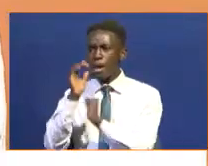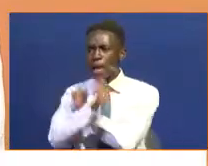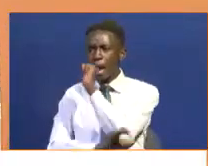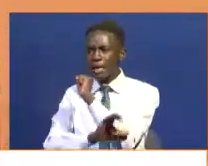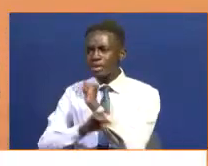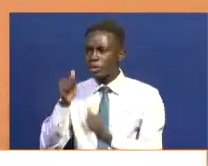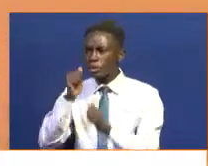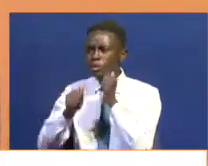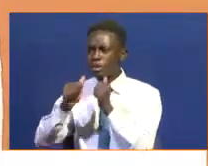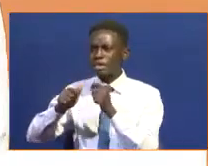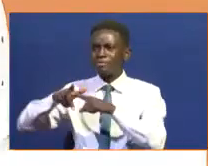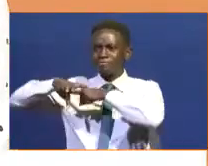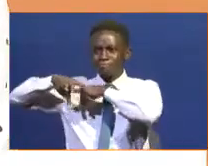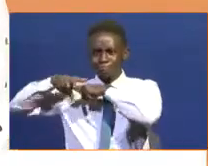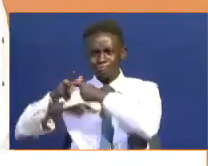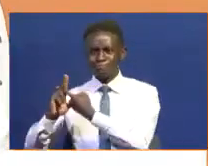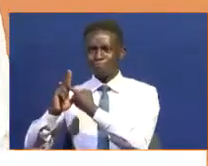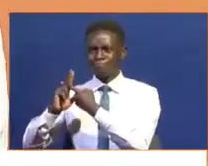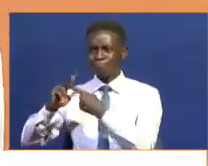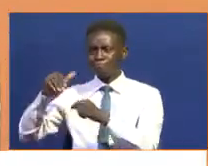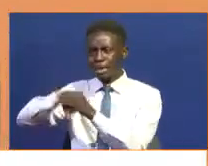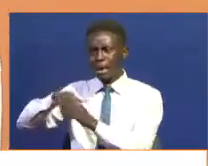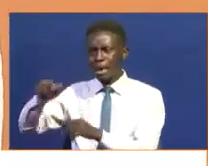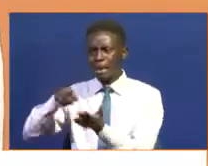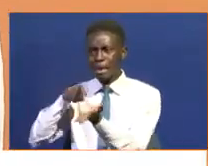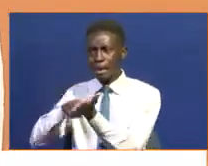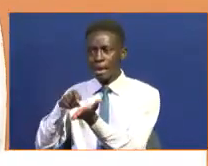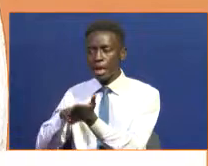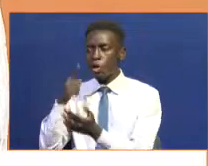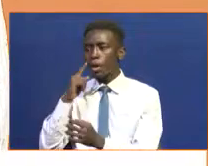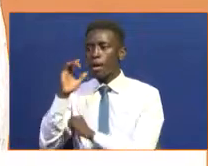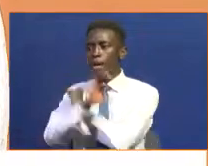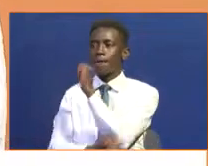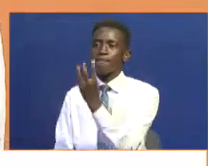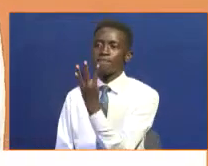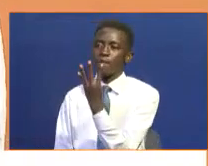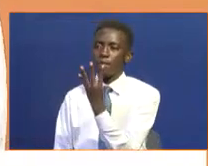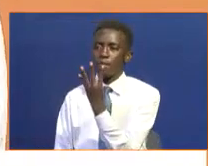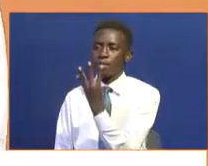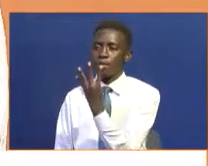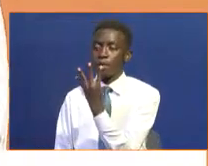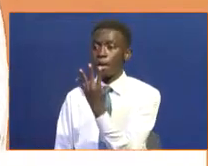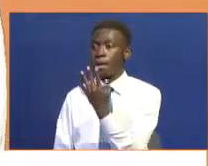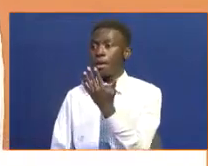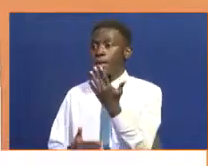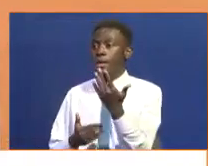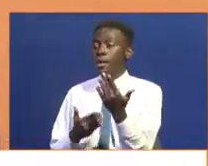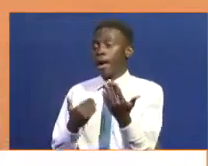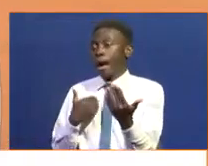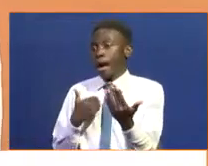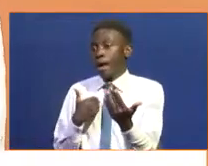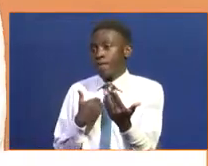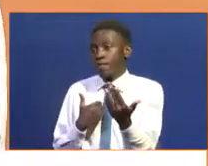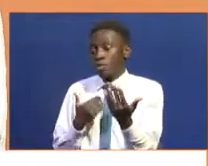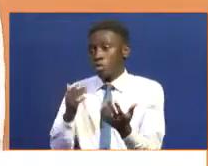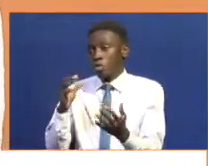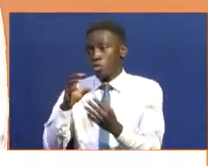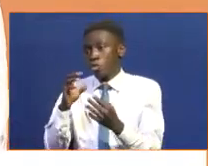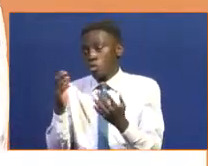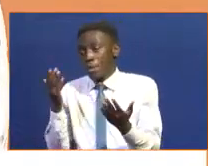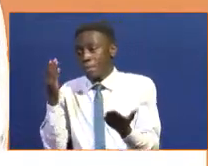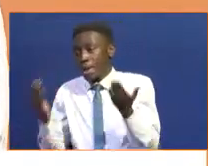on debt, it has been four African countries. So we're already either in debt distress or we are already in